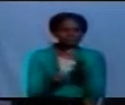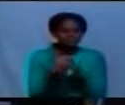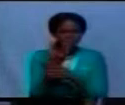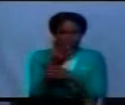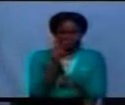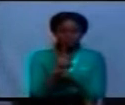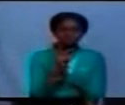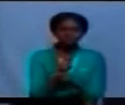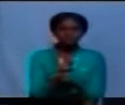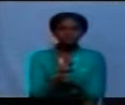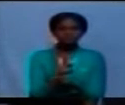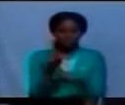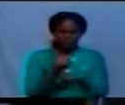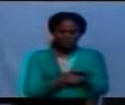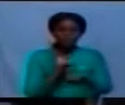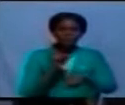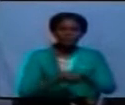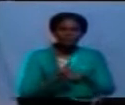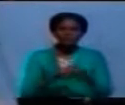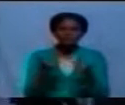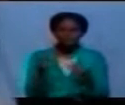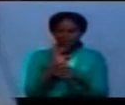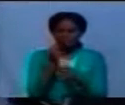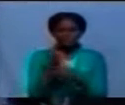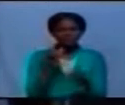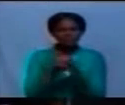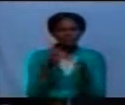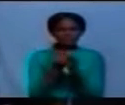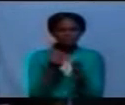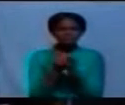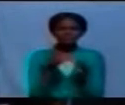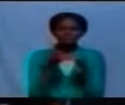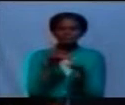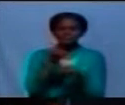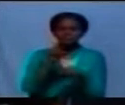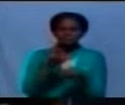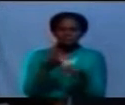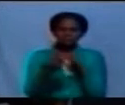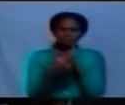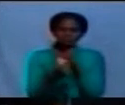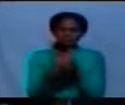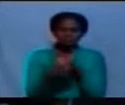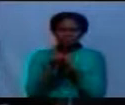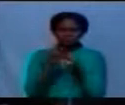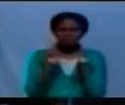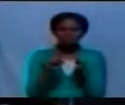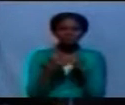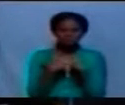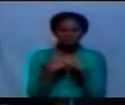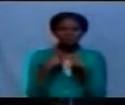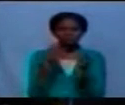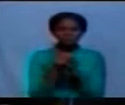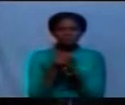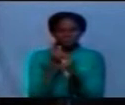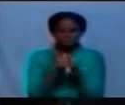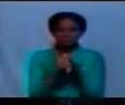keep them alive for a much longer period. So even in monetary terms, you need to save so that you can meet the expenses that can hit